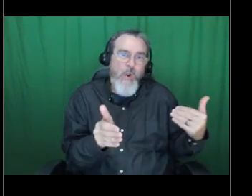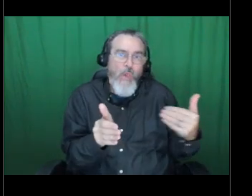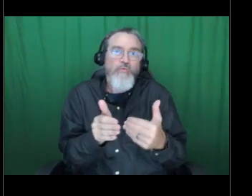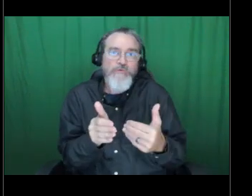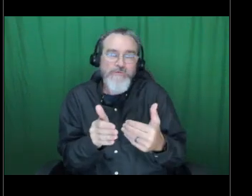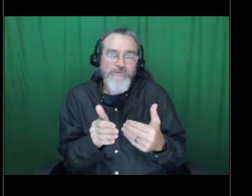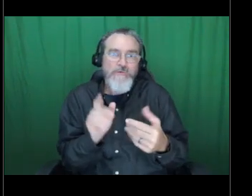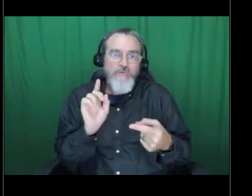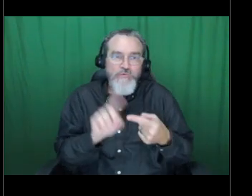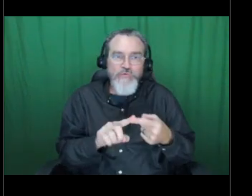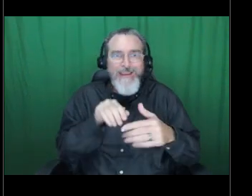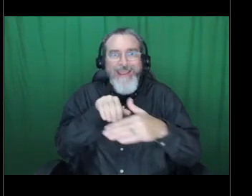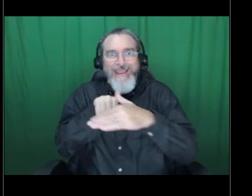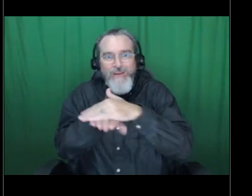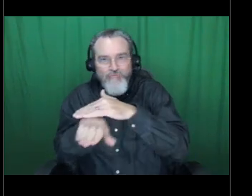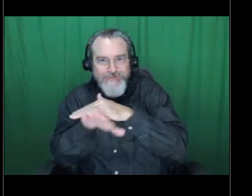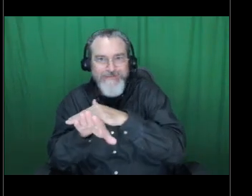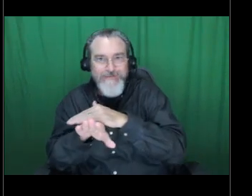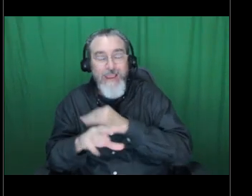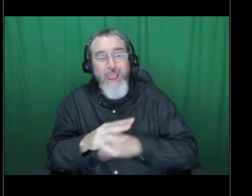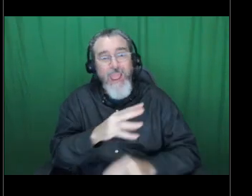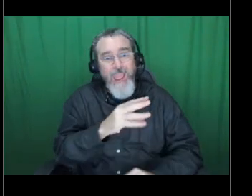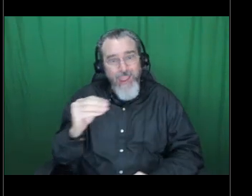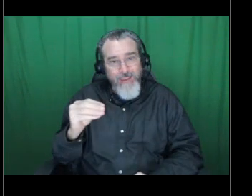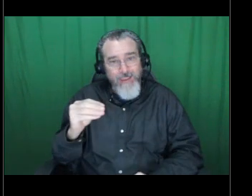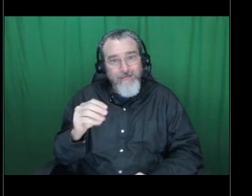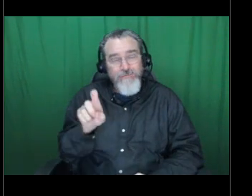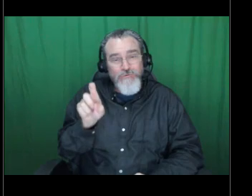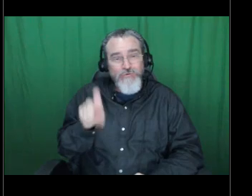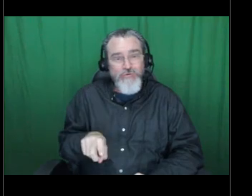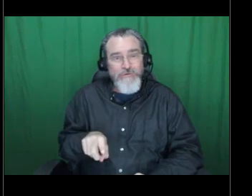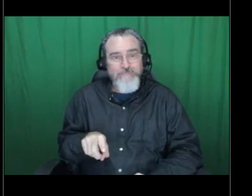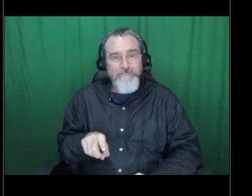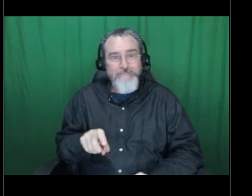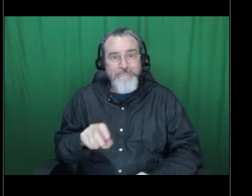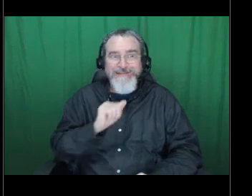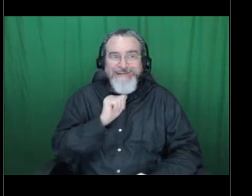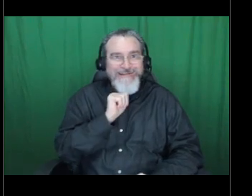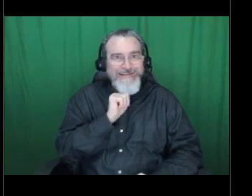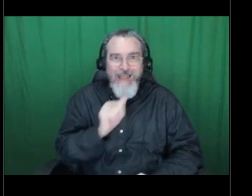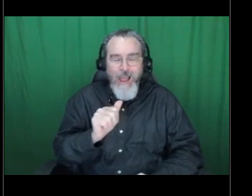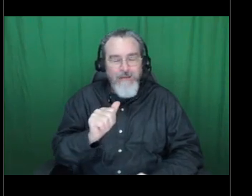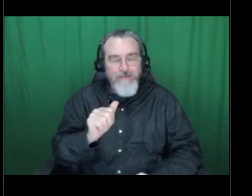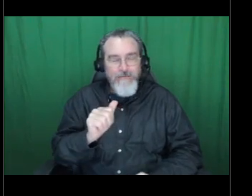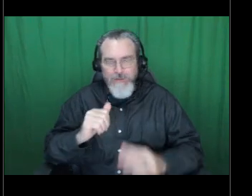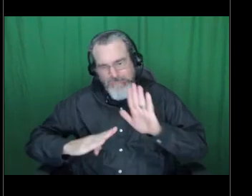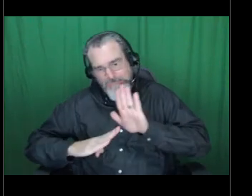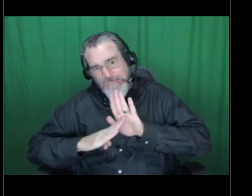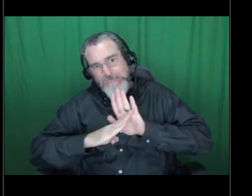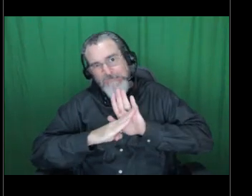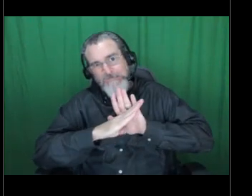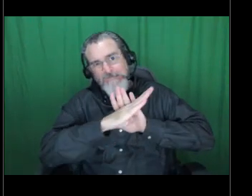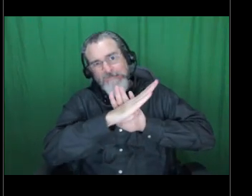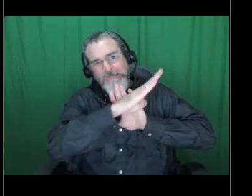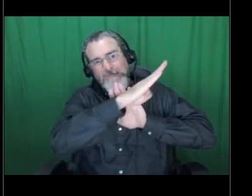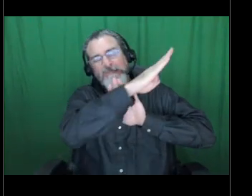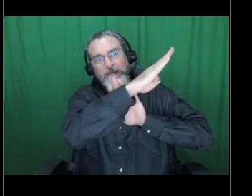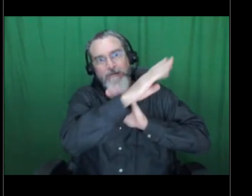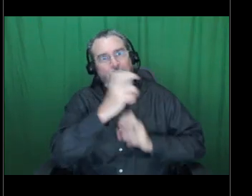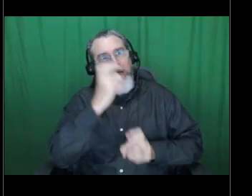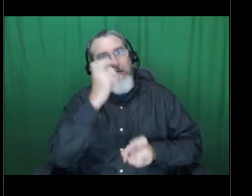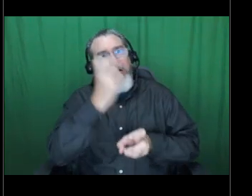building entrances and at levels that do not necessitate climbing steep